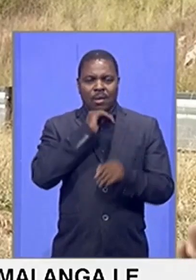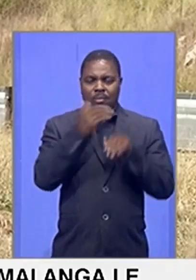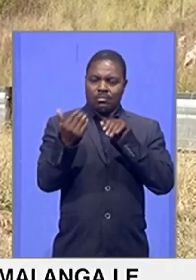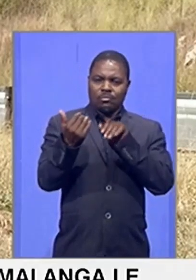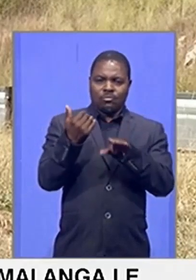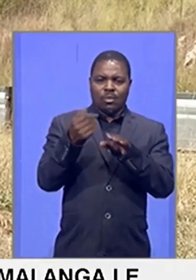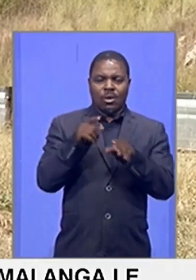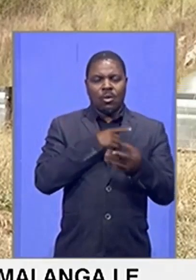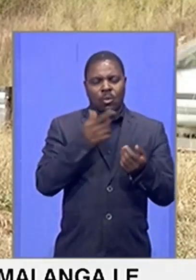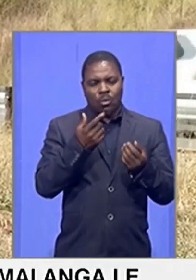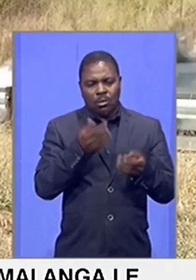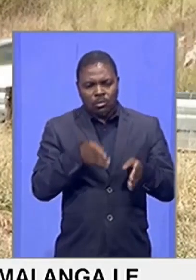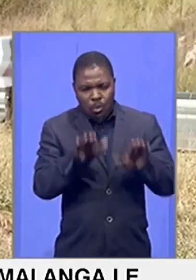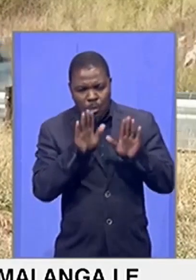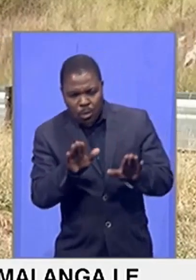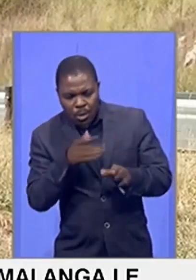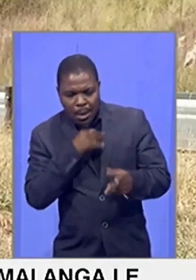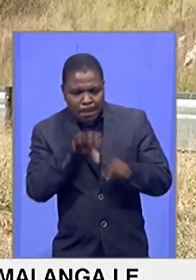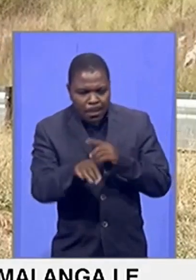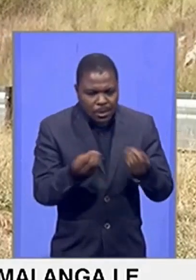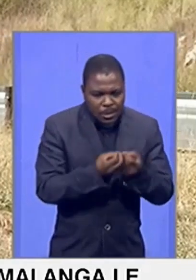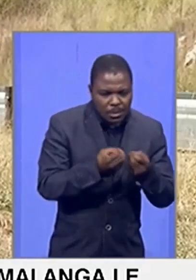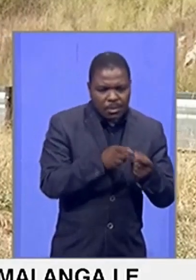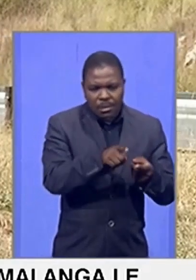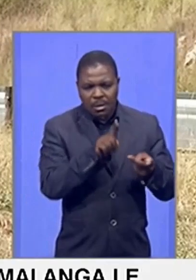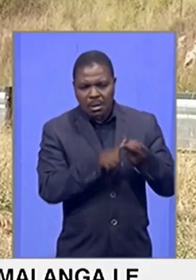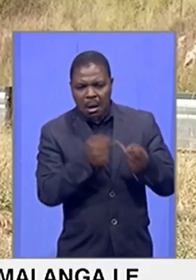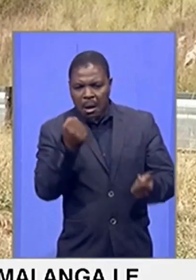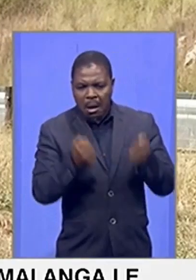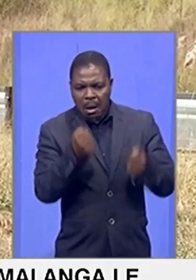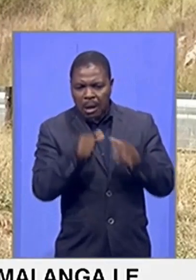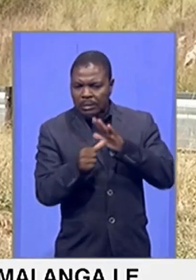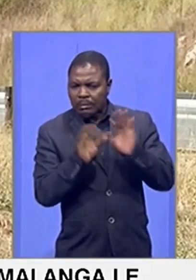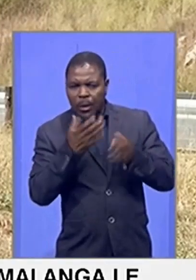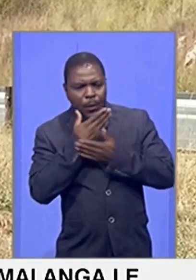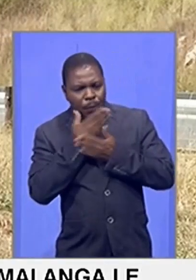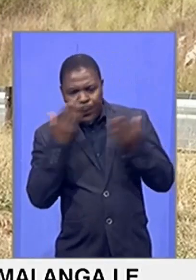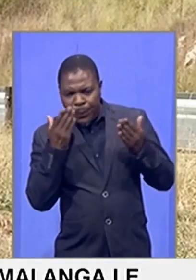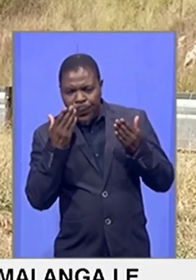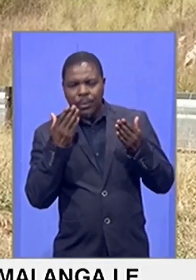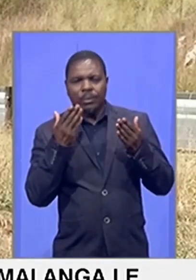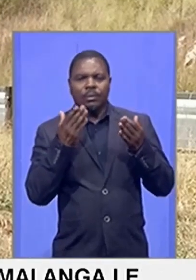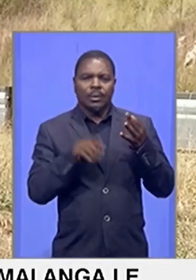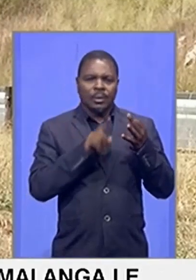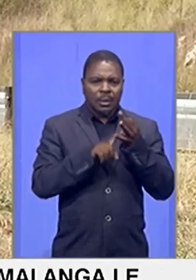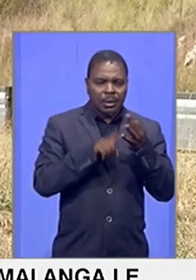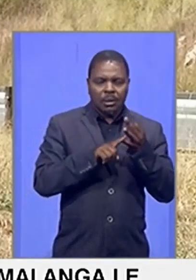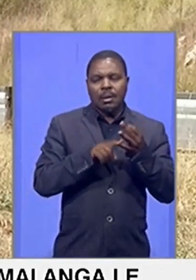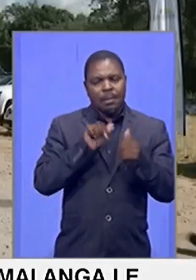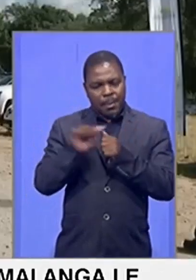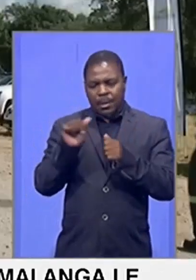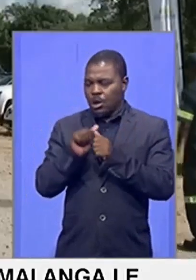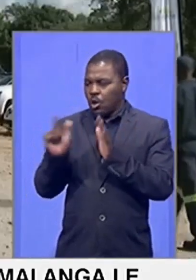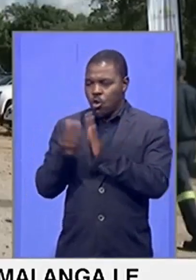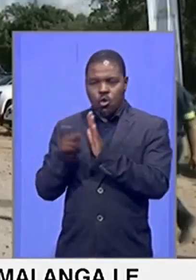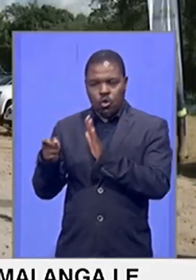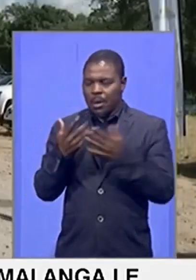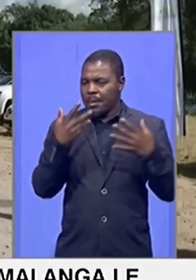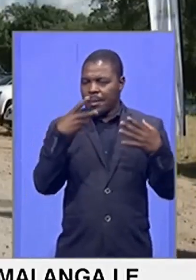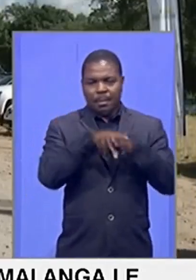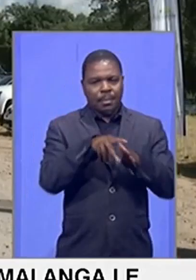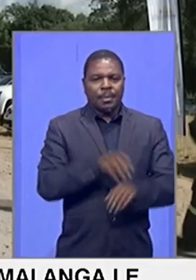find something, or the cars that are not roadworthy, so let the law take its course. Matsatsing